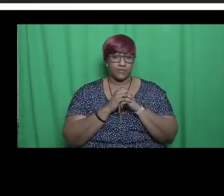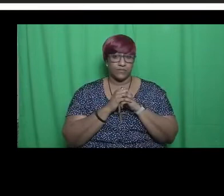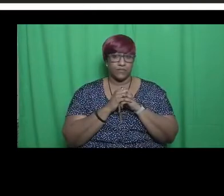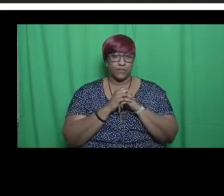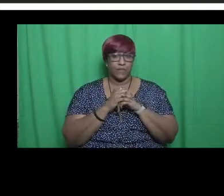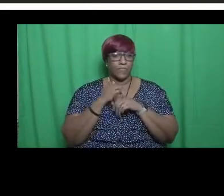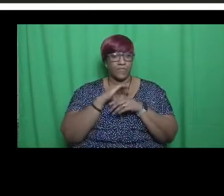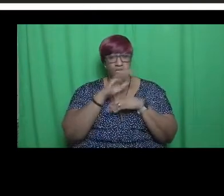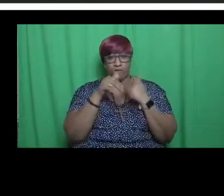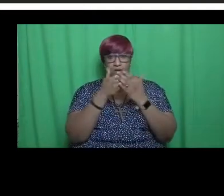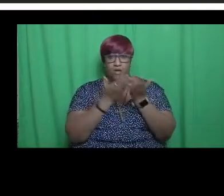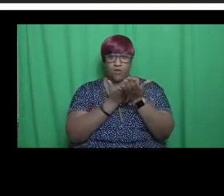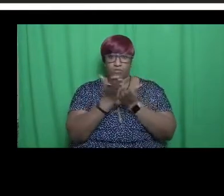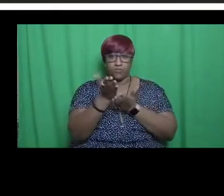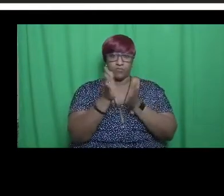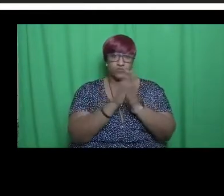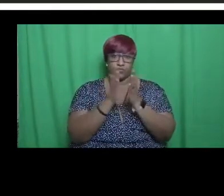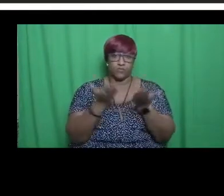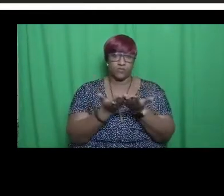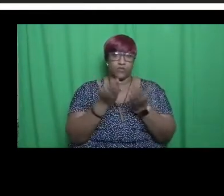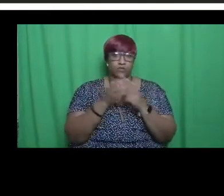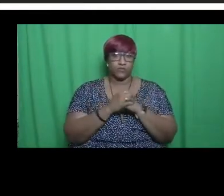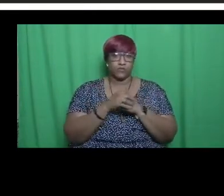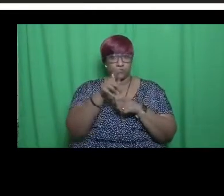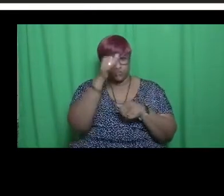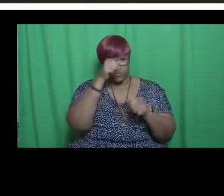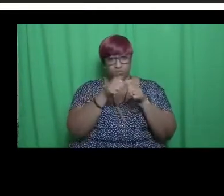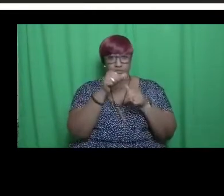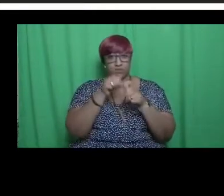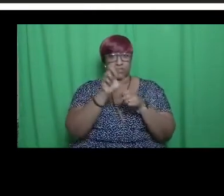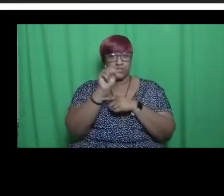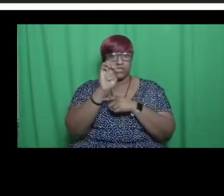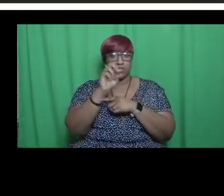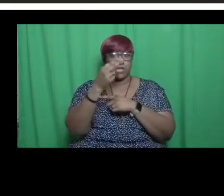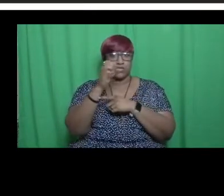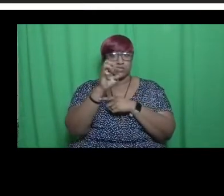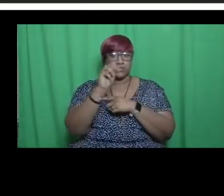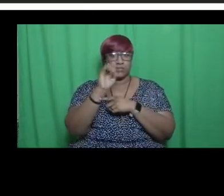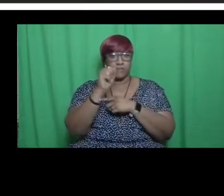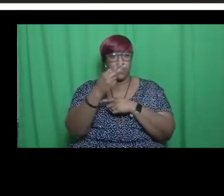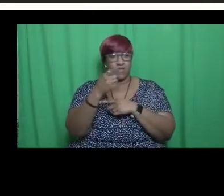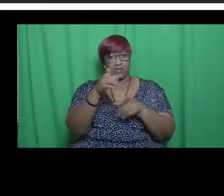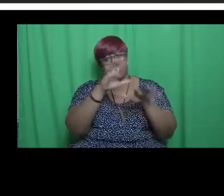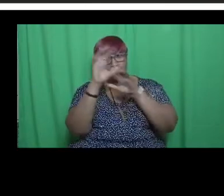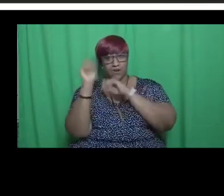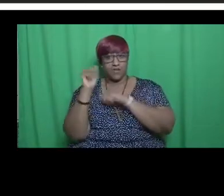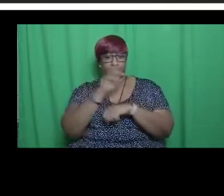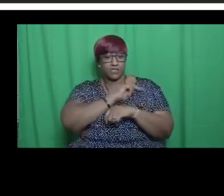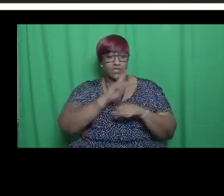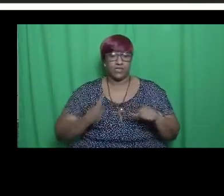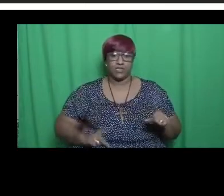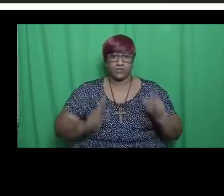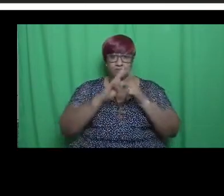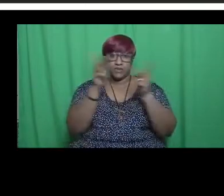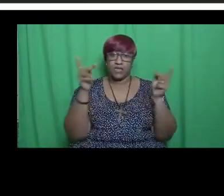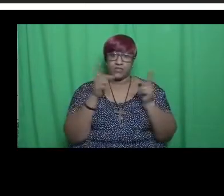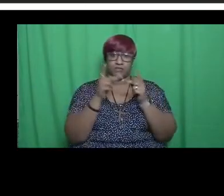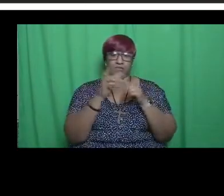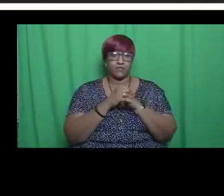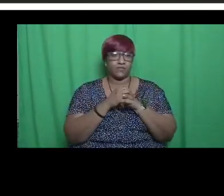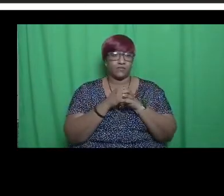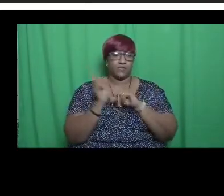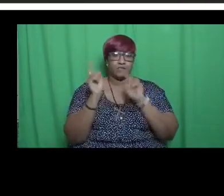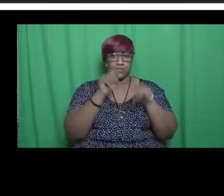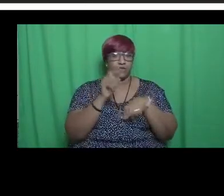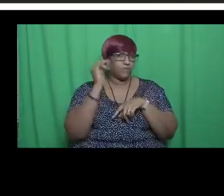I'm all through this book. You remember Nehemiah when he left the palace, and he left the palace to come